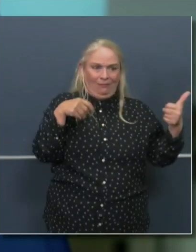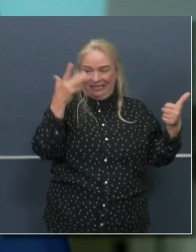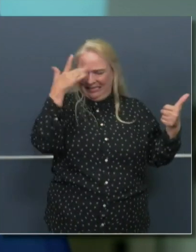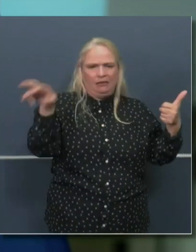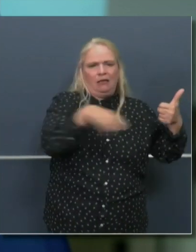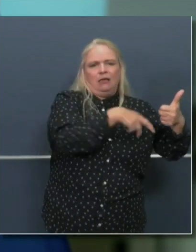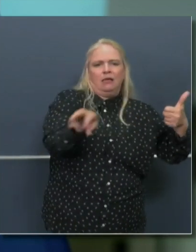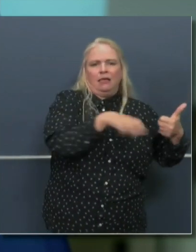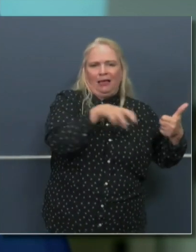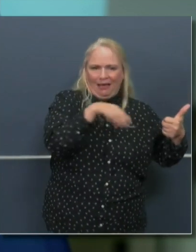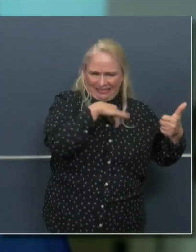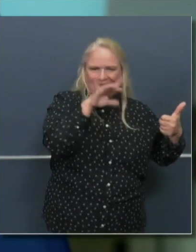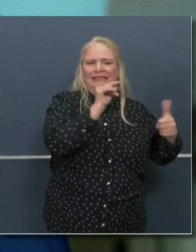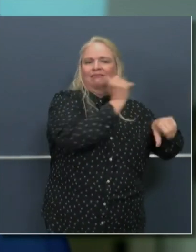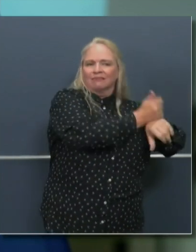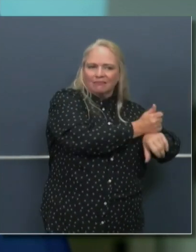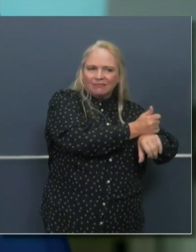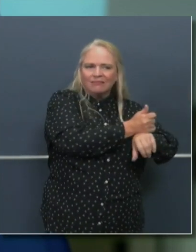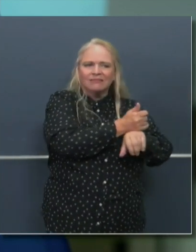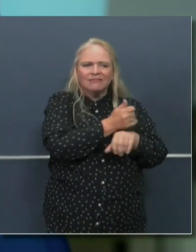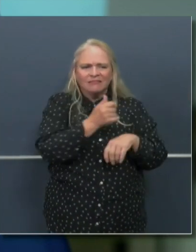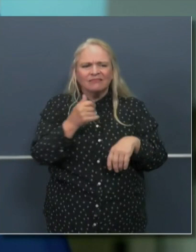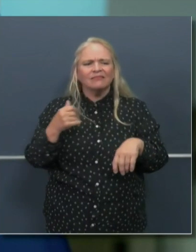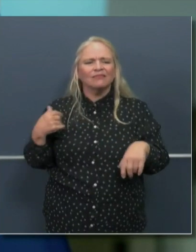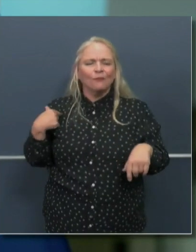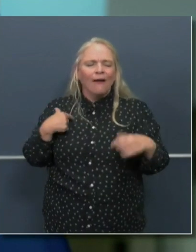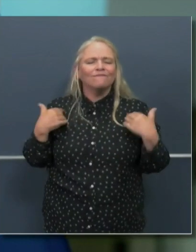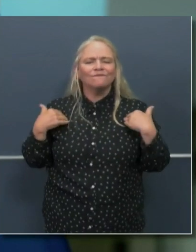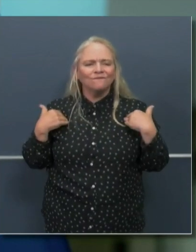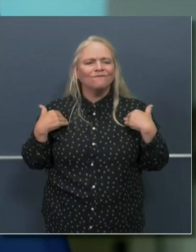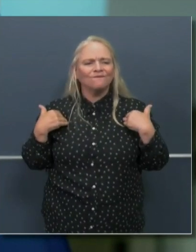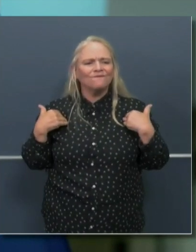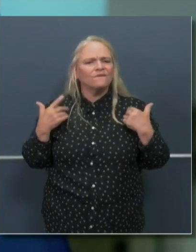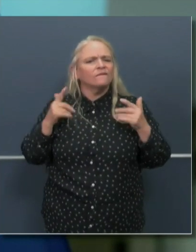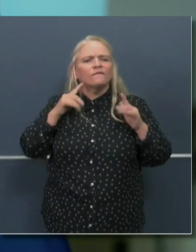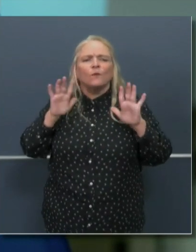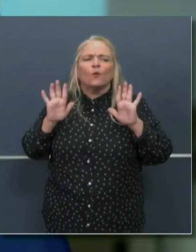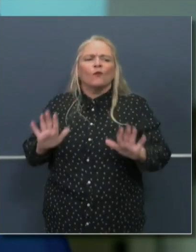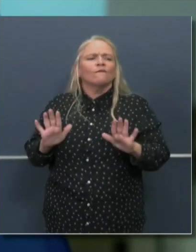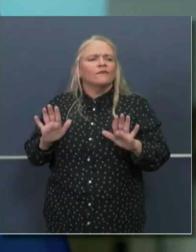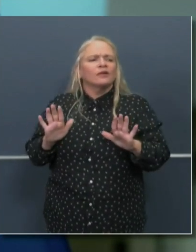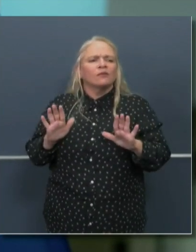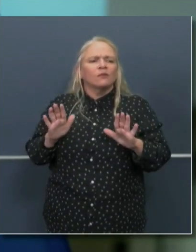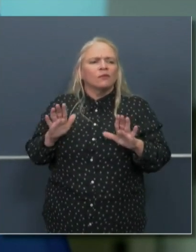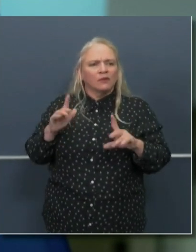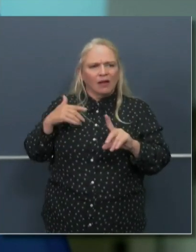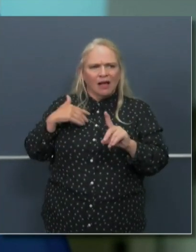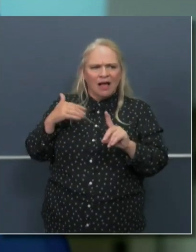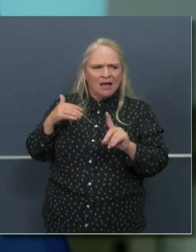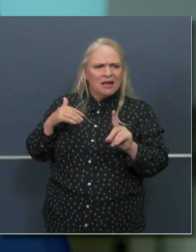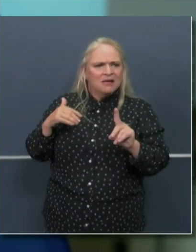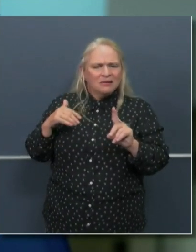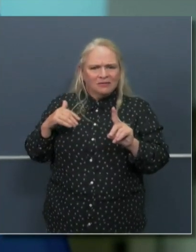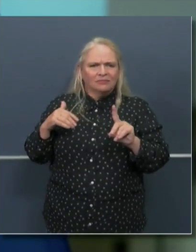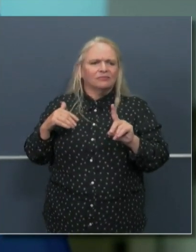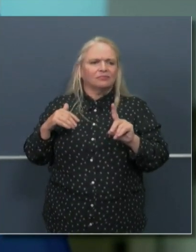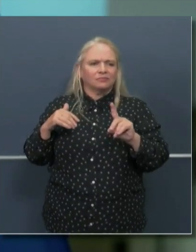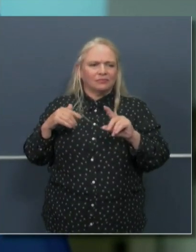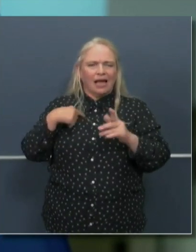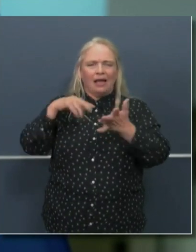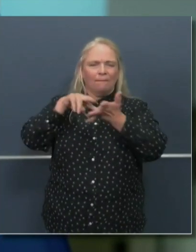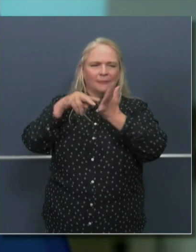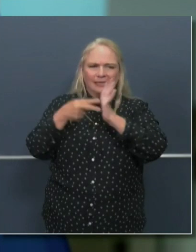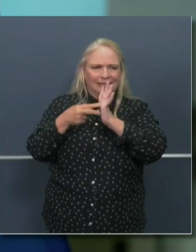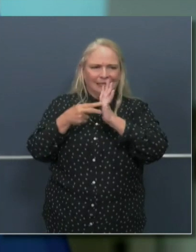in a very proactive way, and had the privilege of being with the federal receiver, the judge, or rather not the federal receiver, but federal